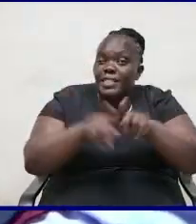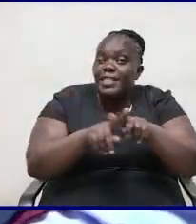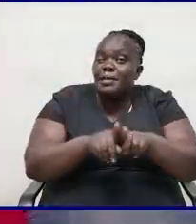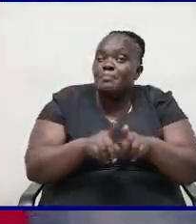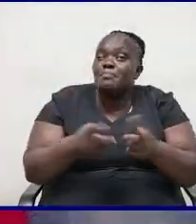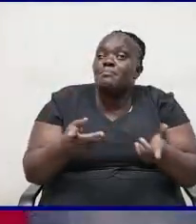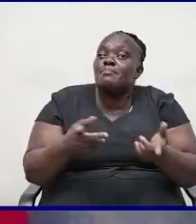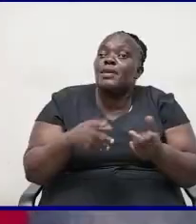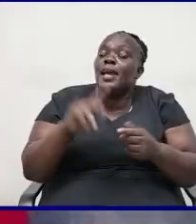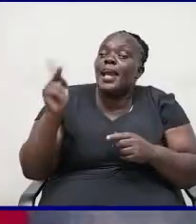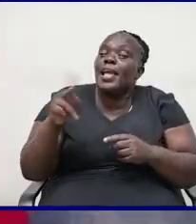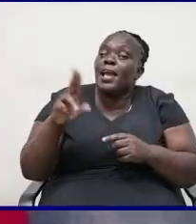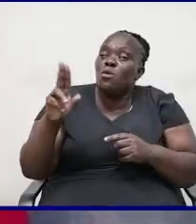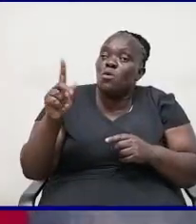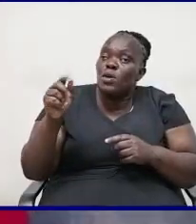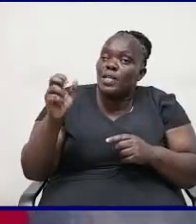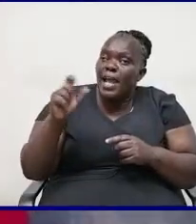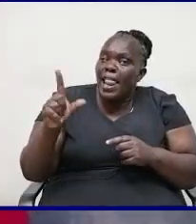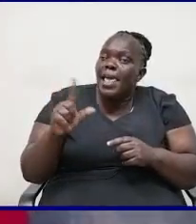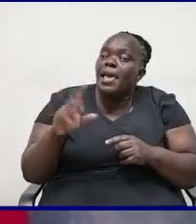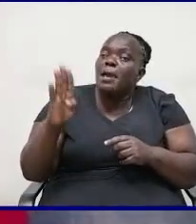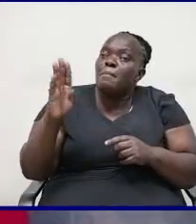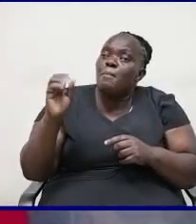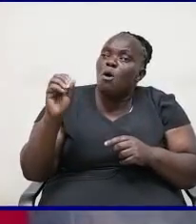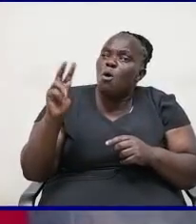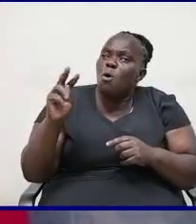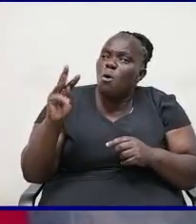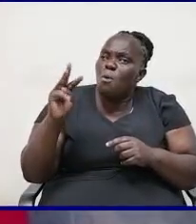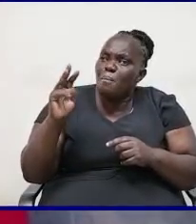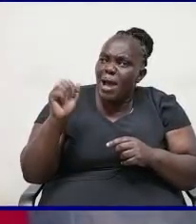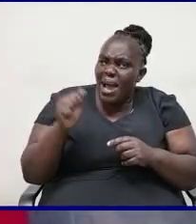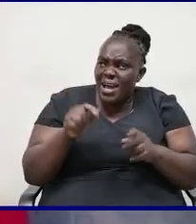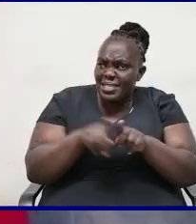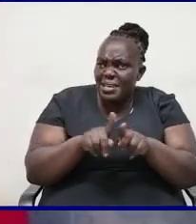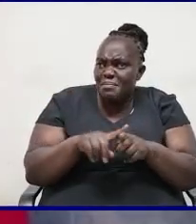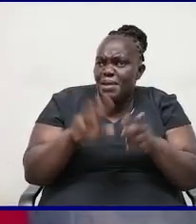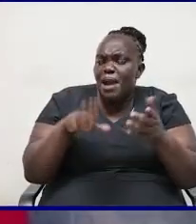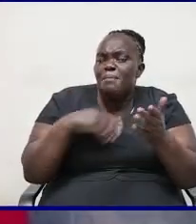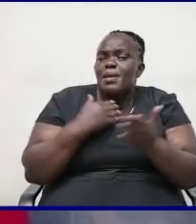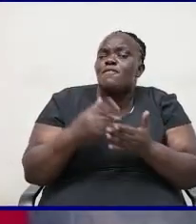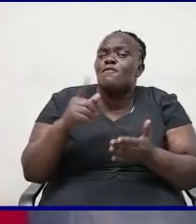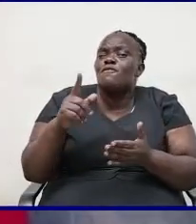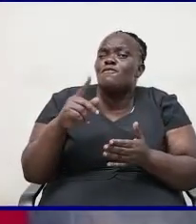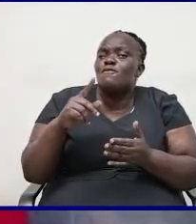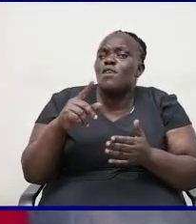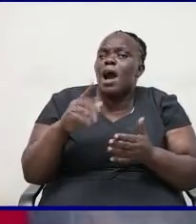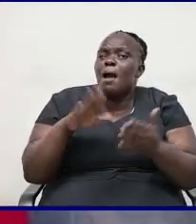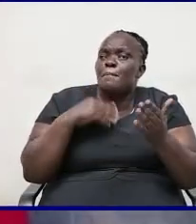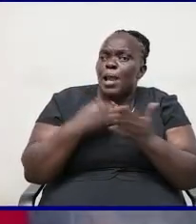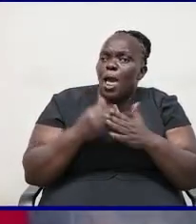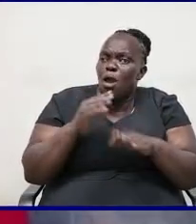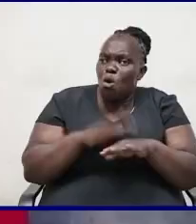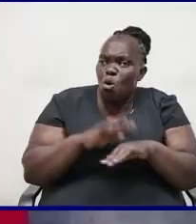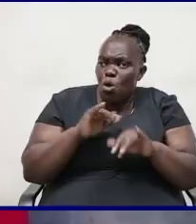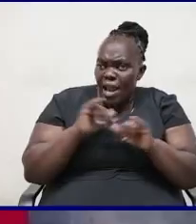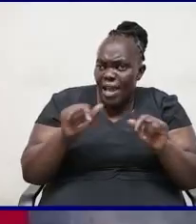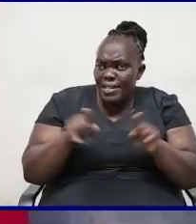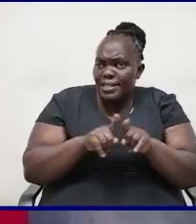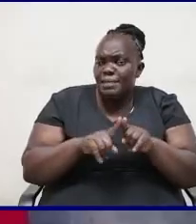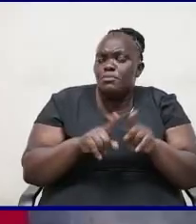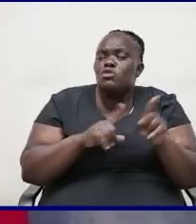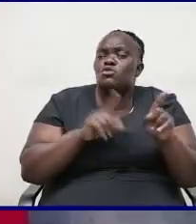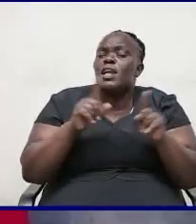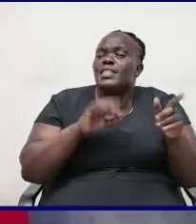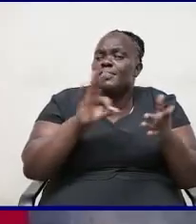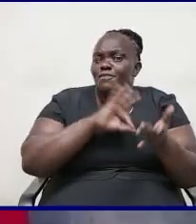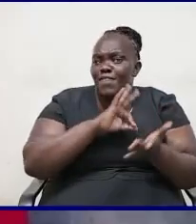actually either at Kenya Utalii College, Bonga, and any other college. How does one apply for the 450 million? They apply online. The tourism fund